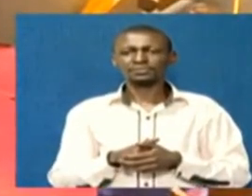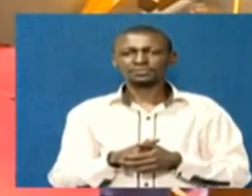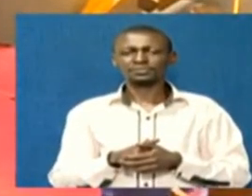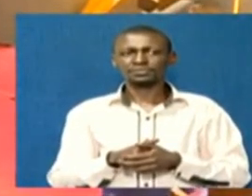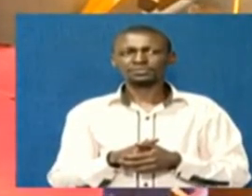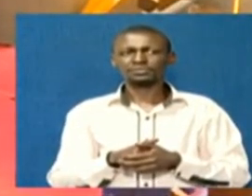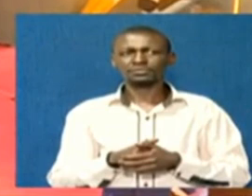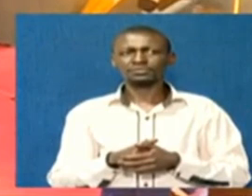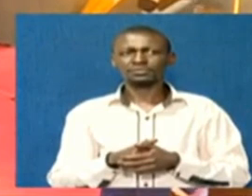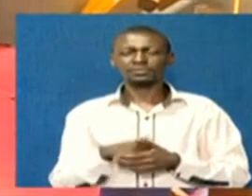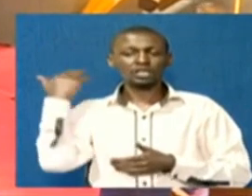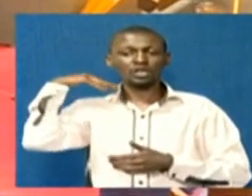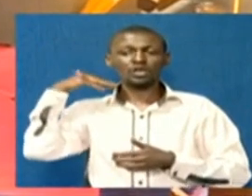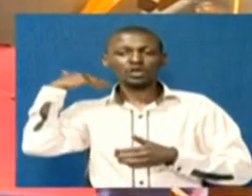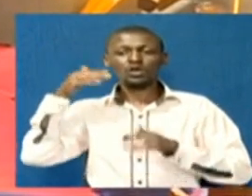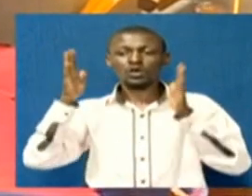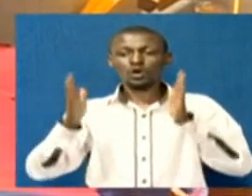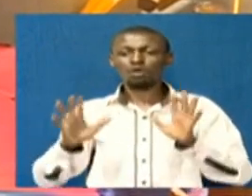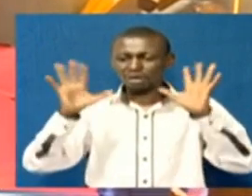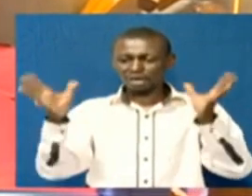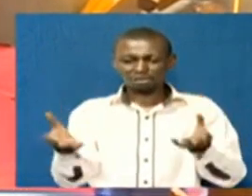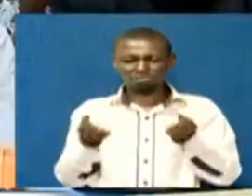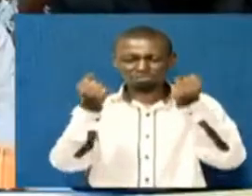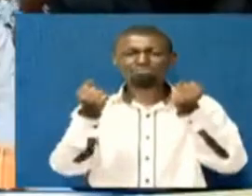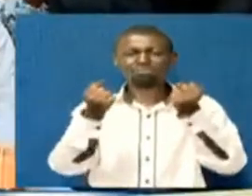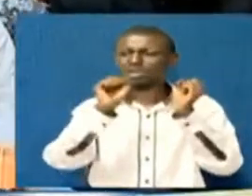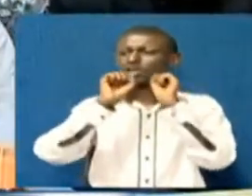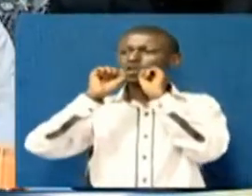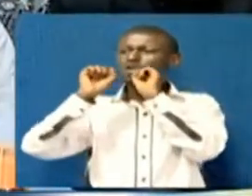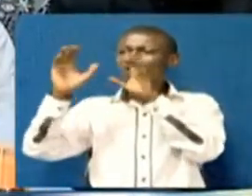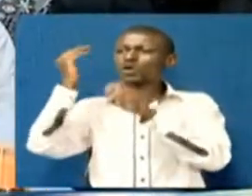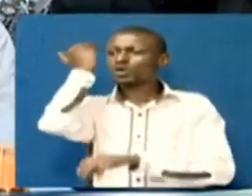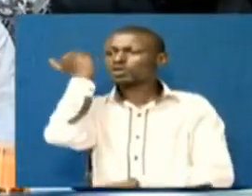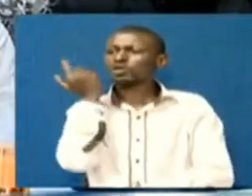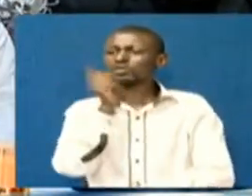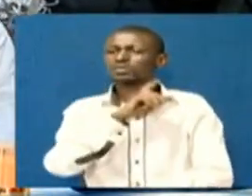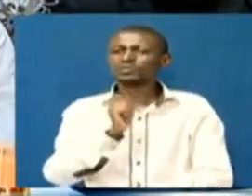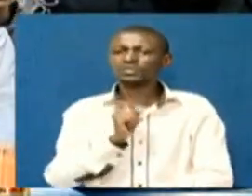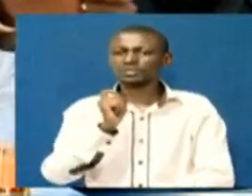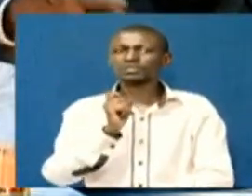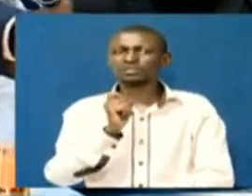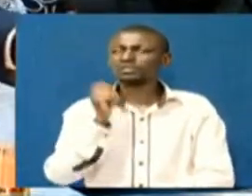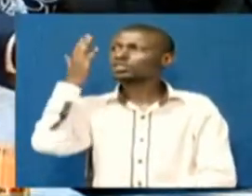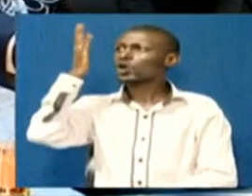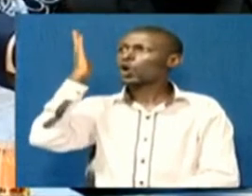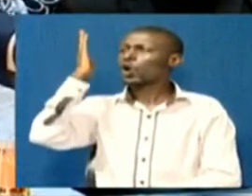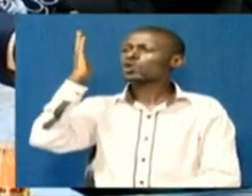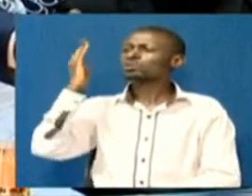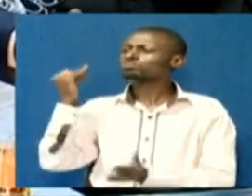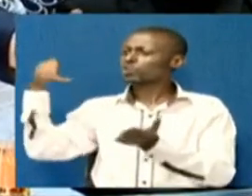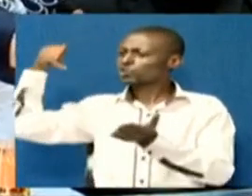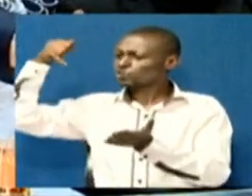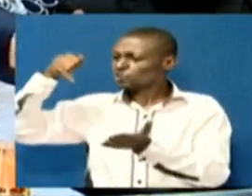And when the thief is caught, goes to the courts, and God follows him there.